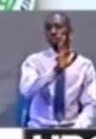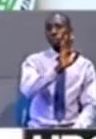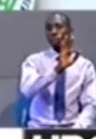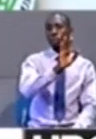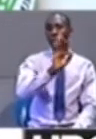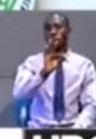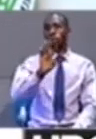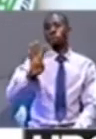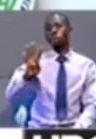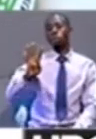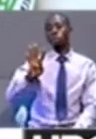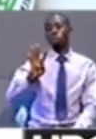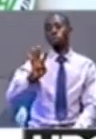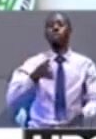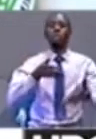334.